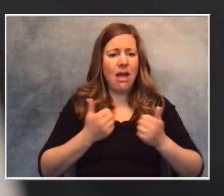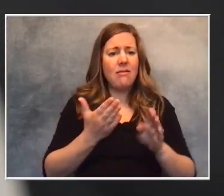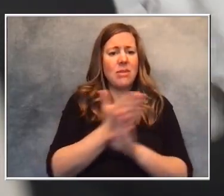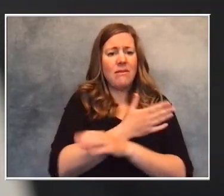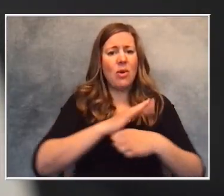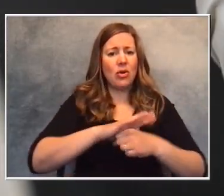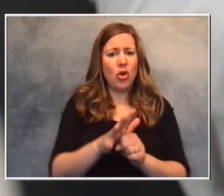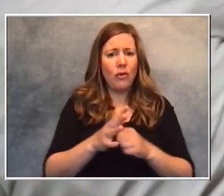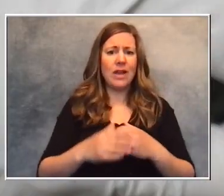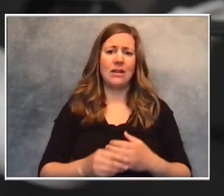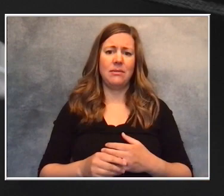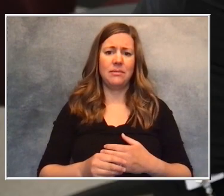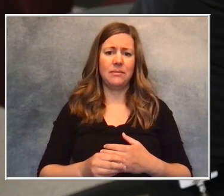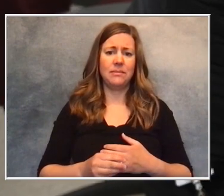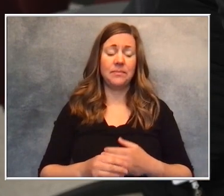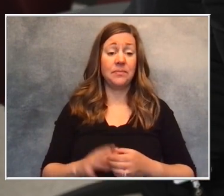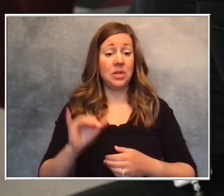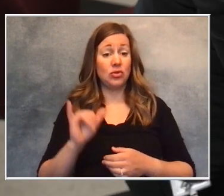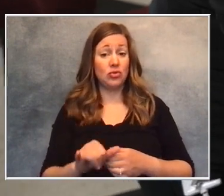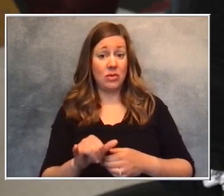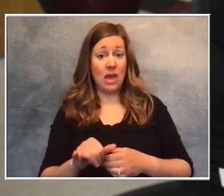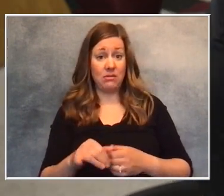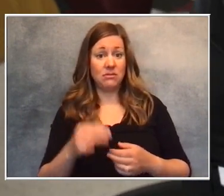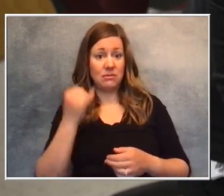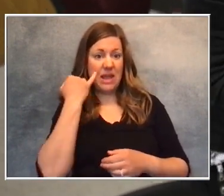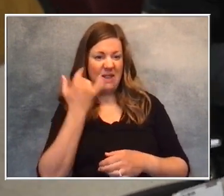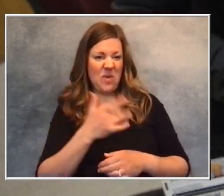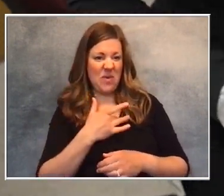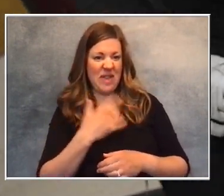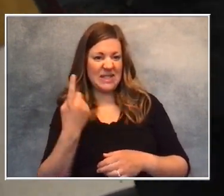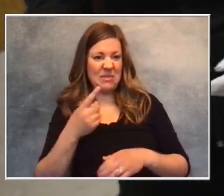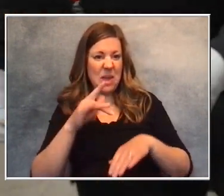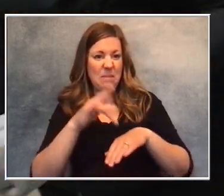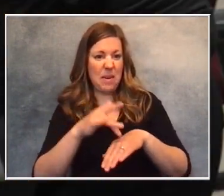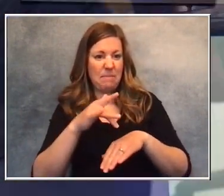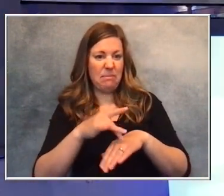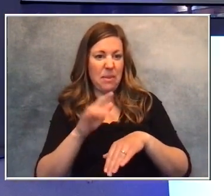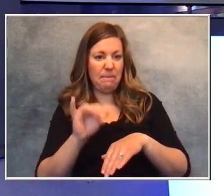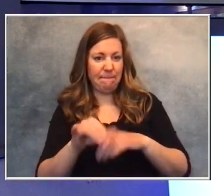that you double tap if you feel something. Wondering when that day will come.